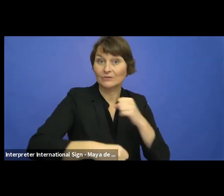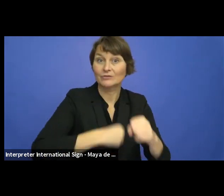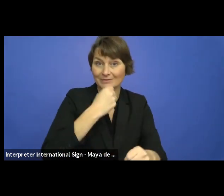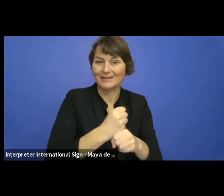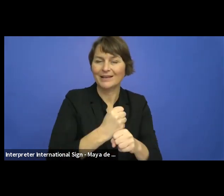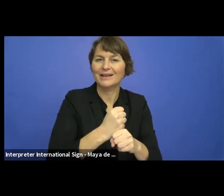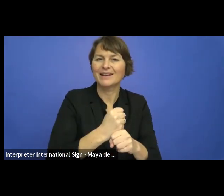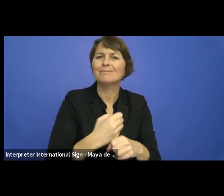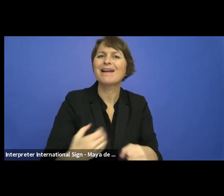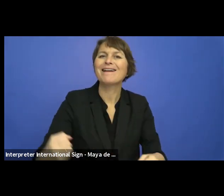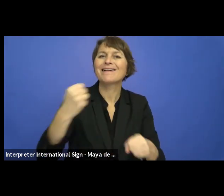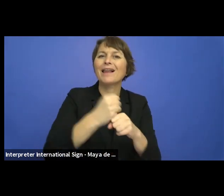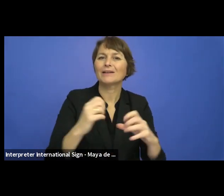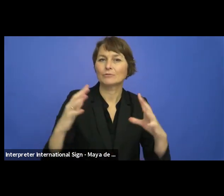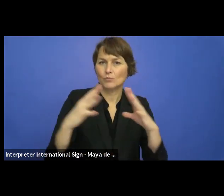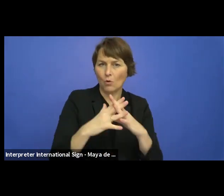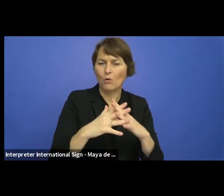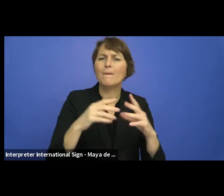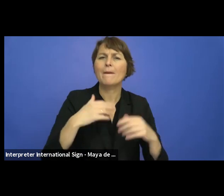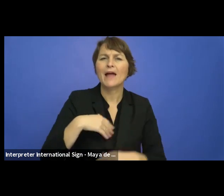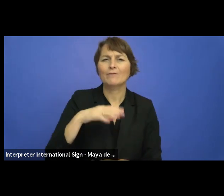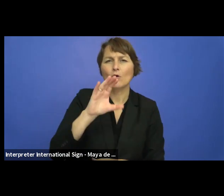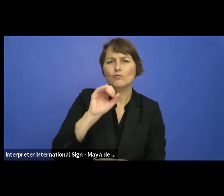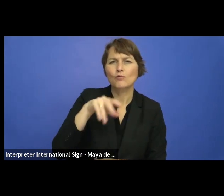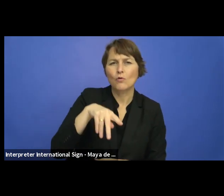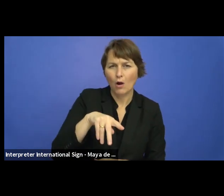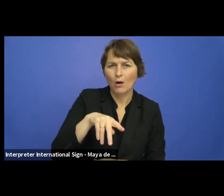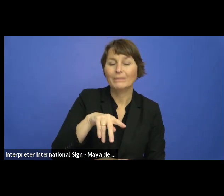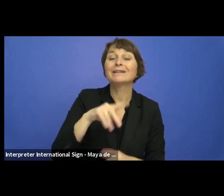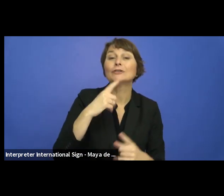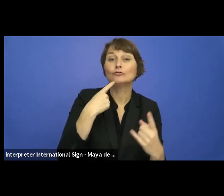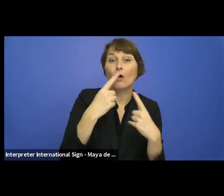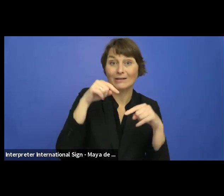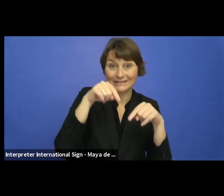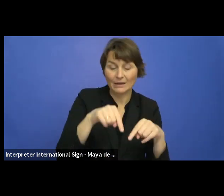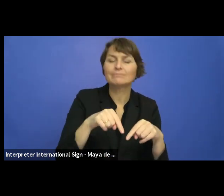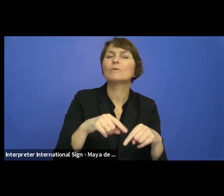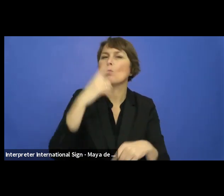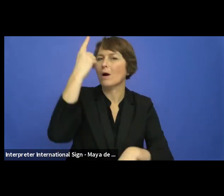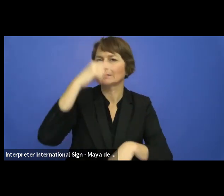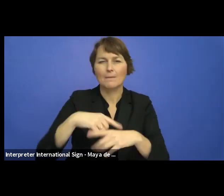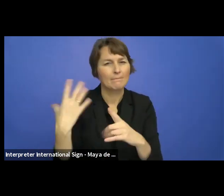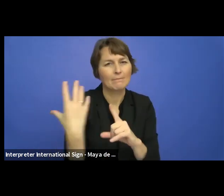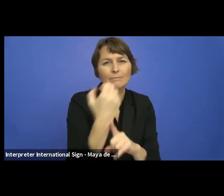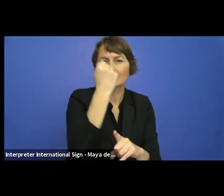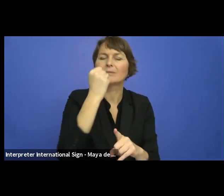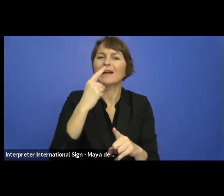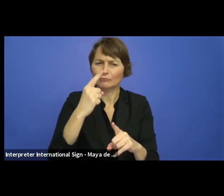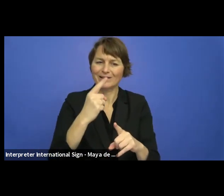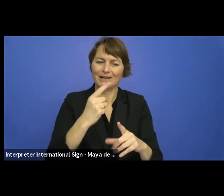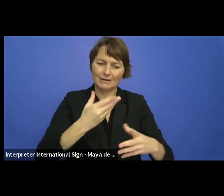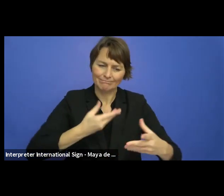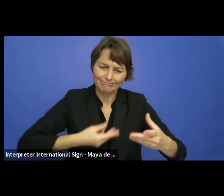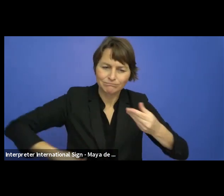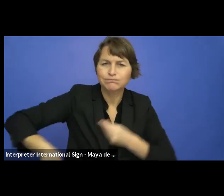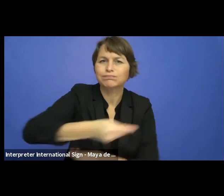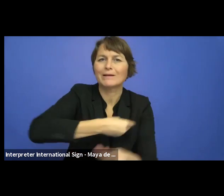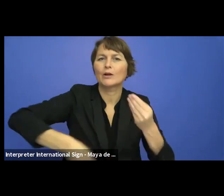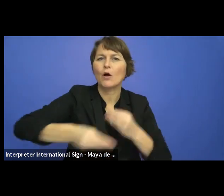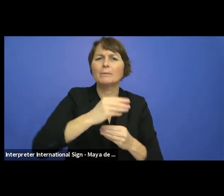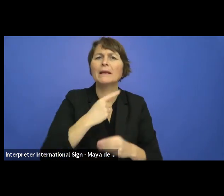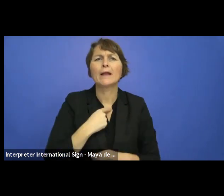COP26 talks, we have a once in a generation opportunity to transform a creative economy that is no longer fit for purpose